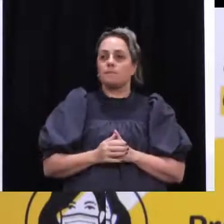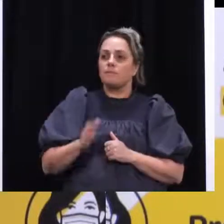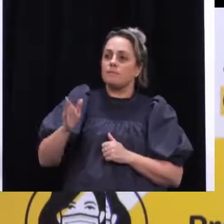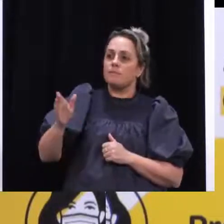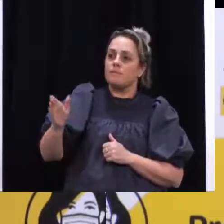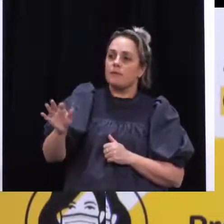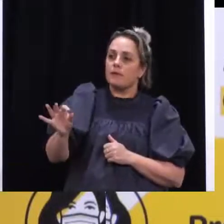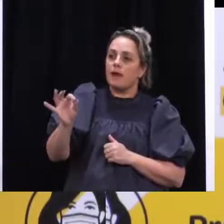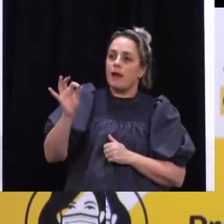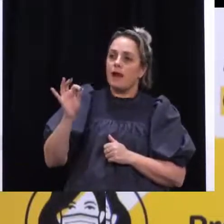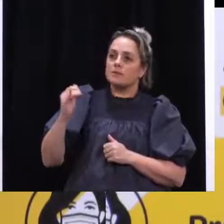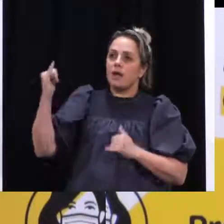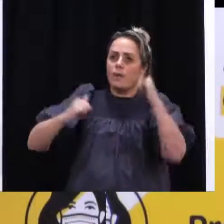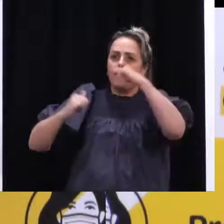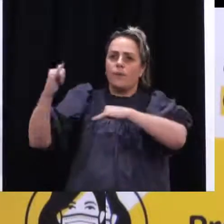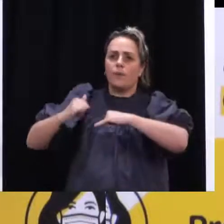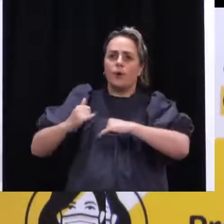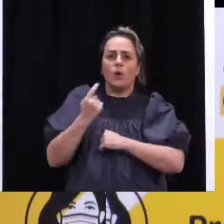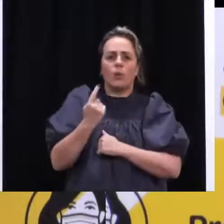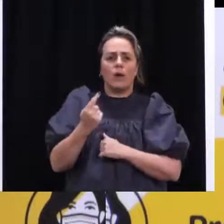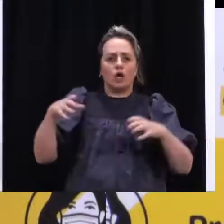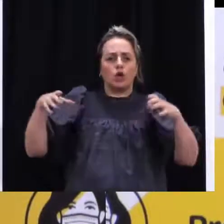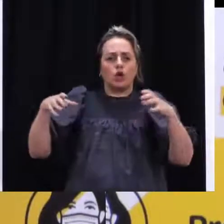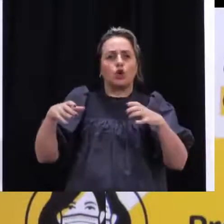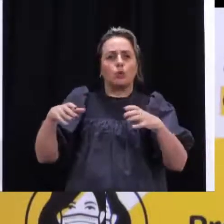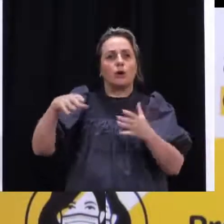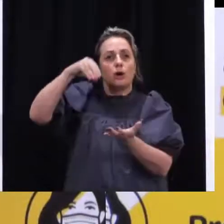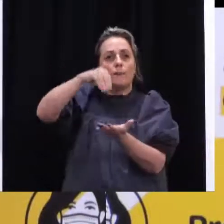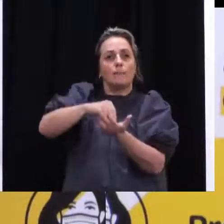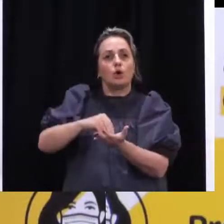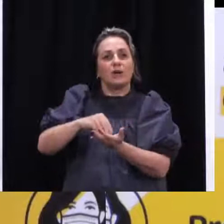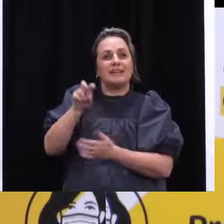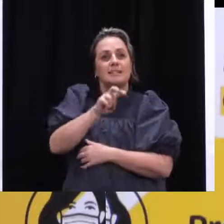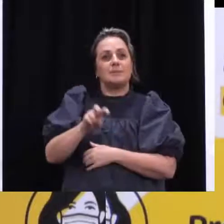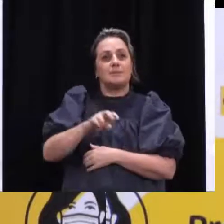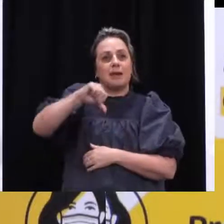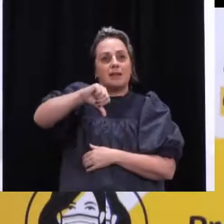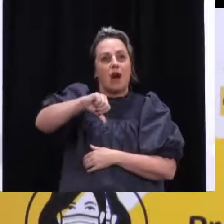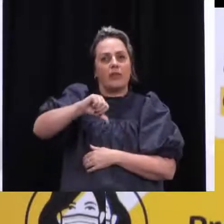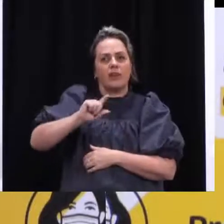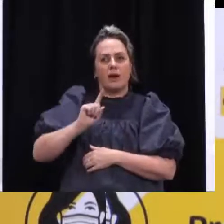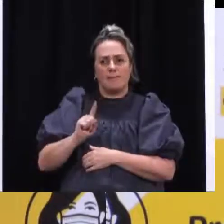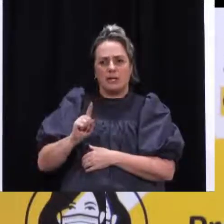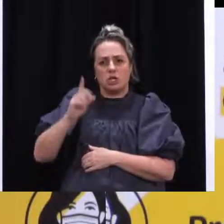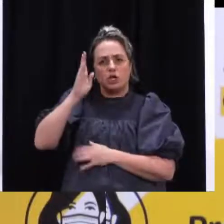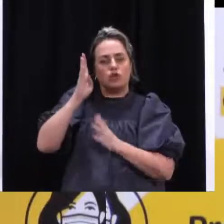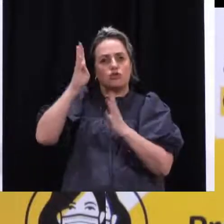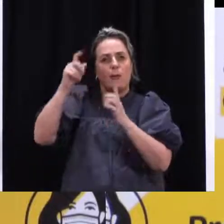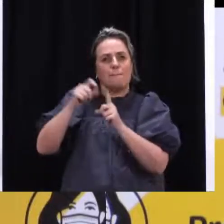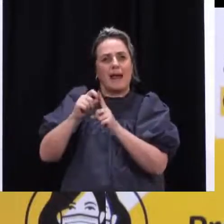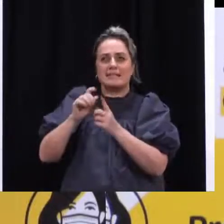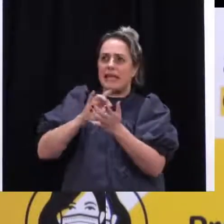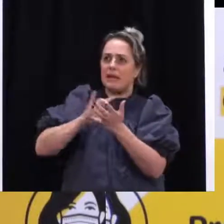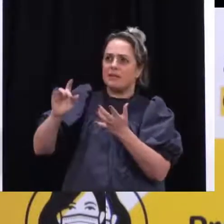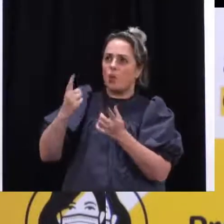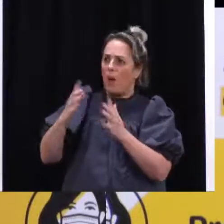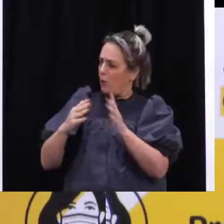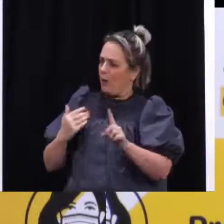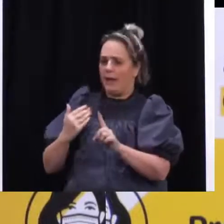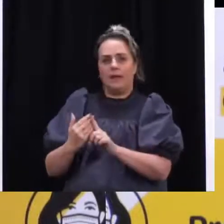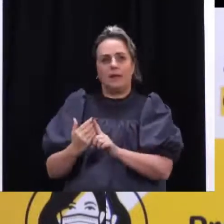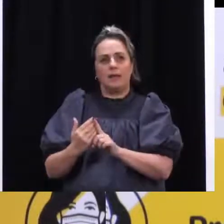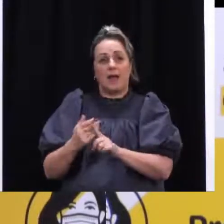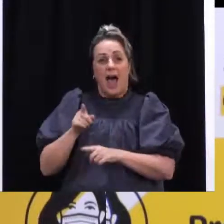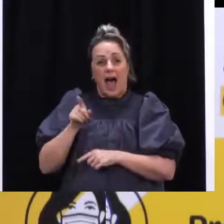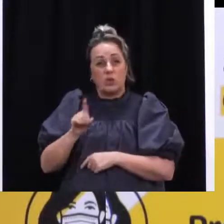that's coming in, I think it's scheduled for September the 9th. Crown Plaza has been empty for at least a week now. Are you suggesting that there is no capacity